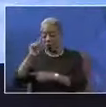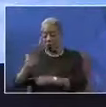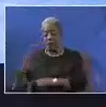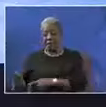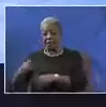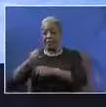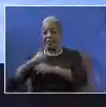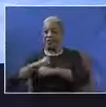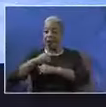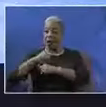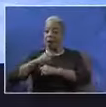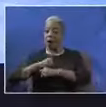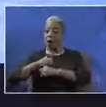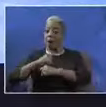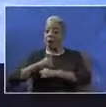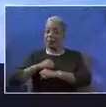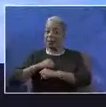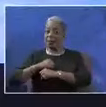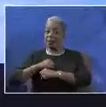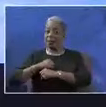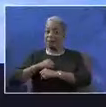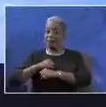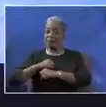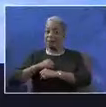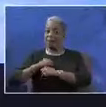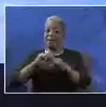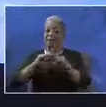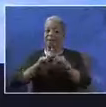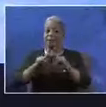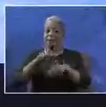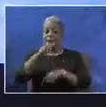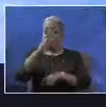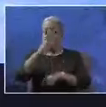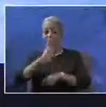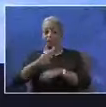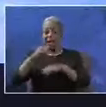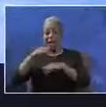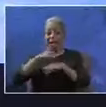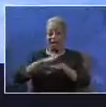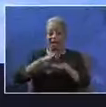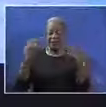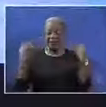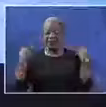David's army. But then when God sends an angel with judgment,